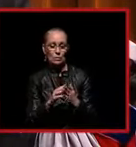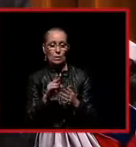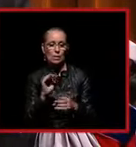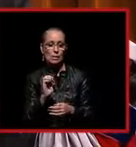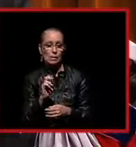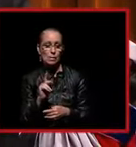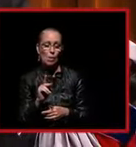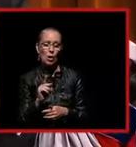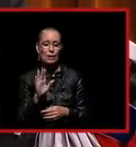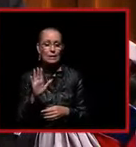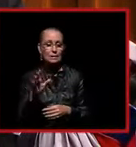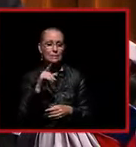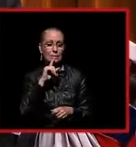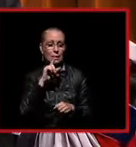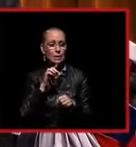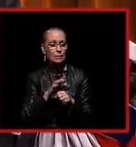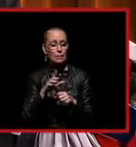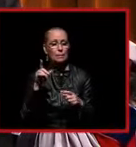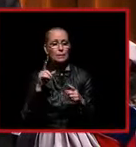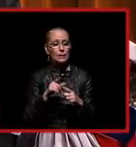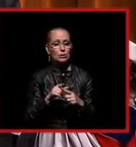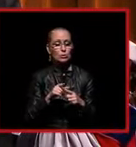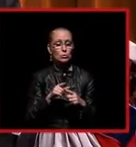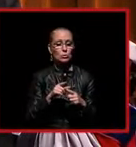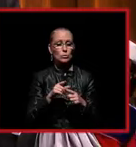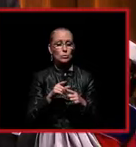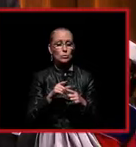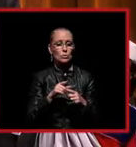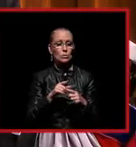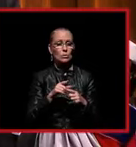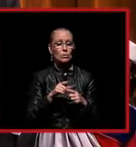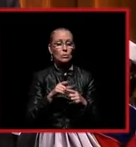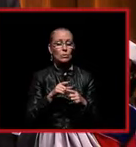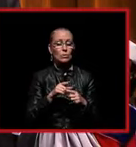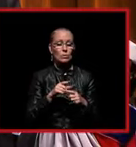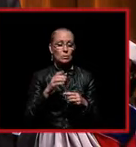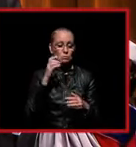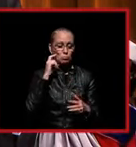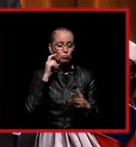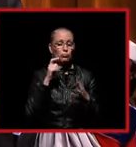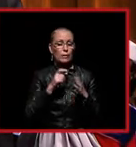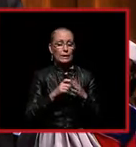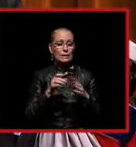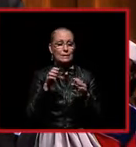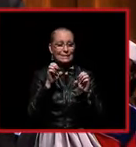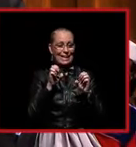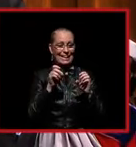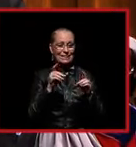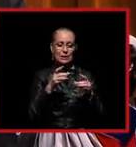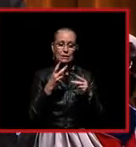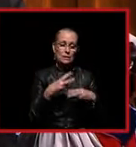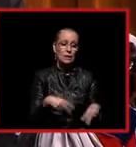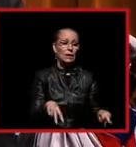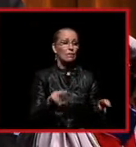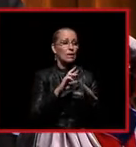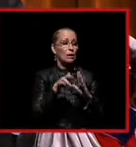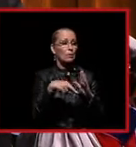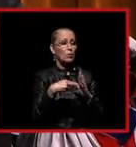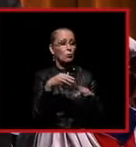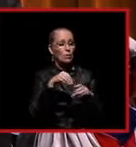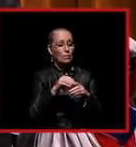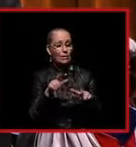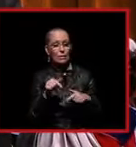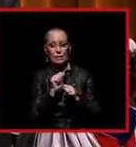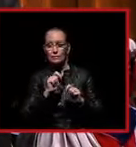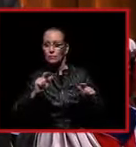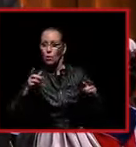commitment to the invaluable role of education that education plays in the lives of students of all ages, we are